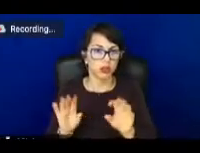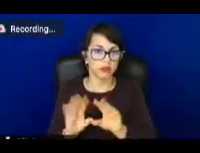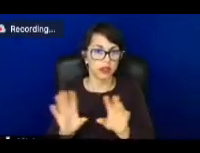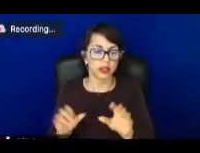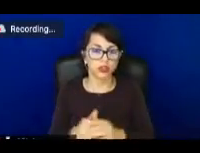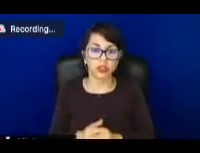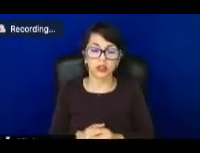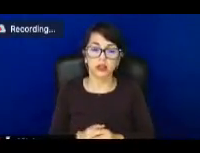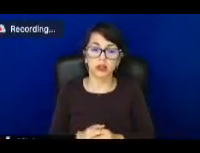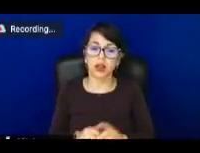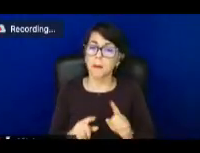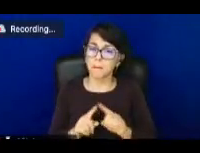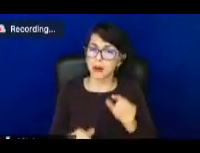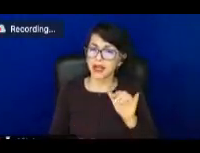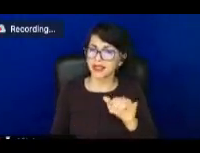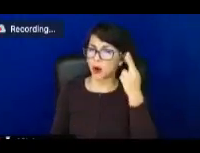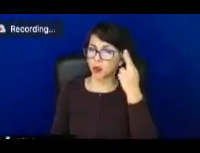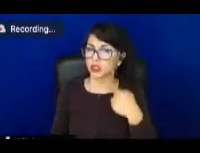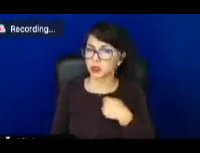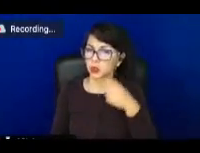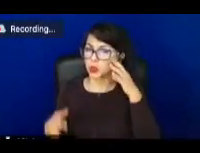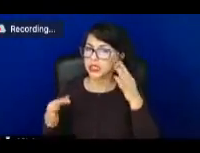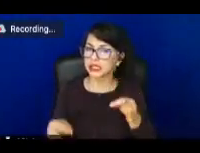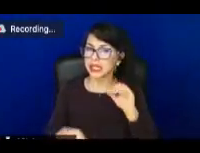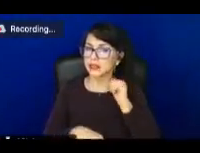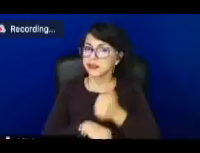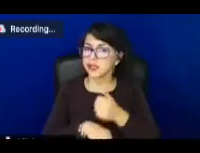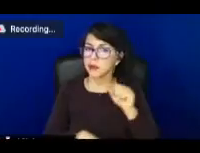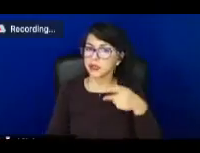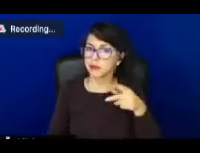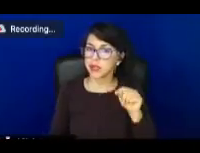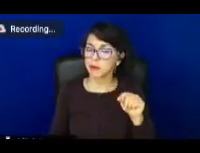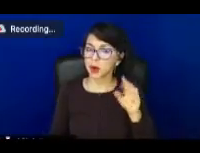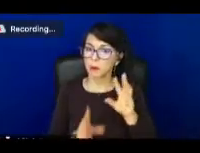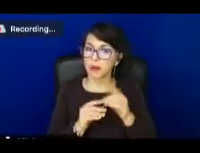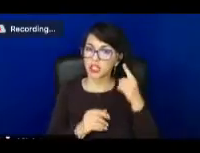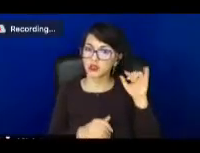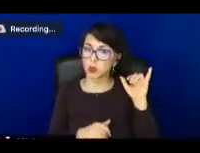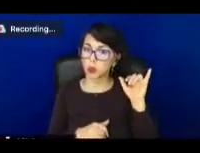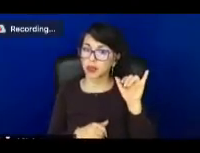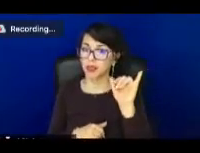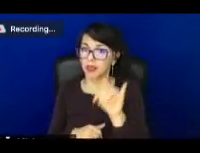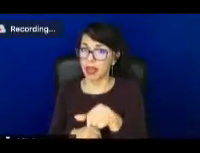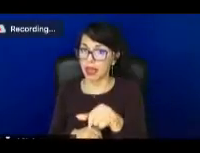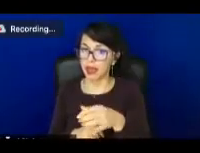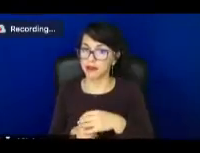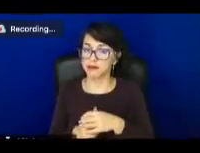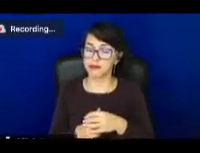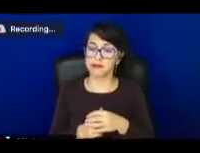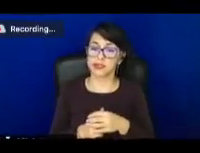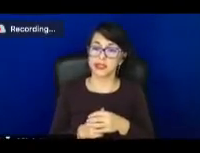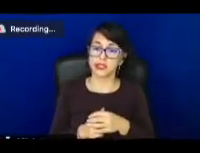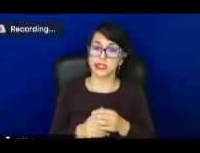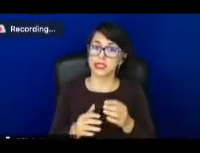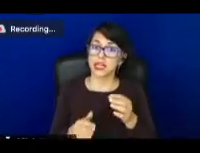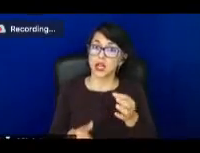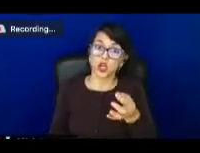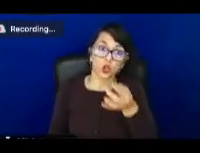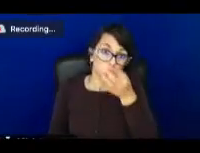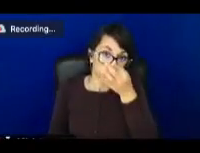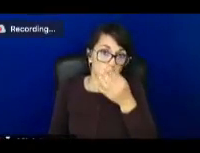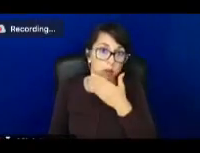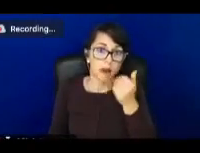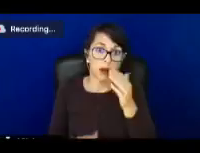September meetings for that. And we, again, sooner rather than later is, for us to